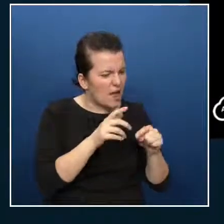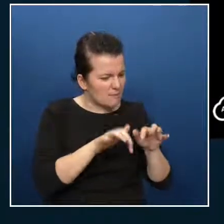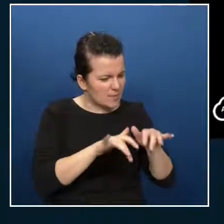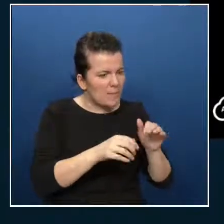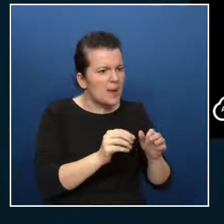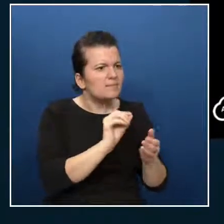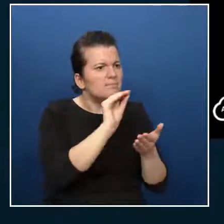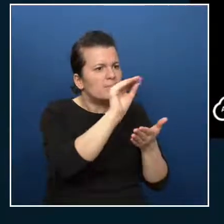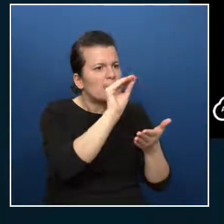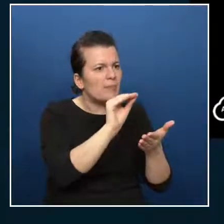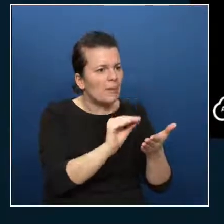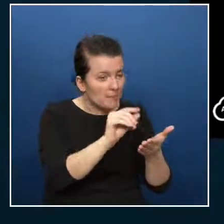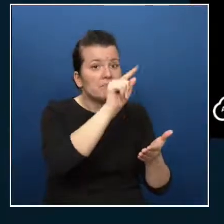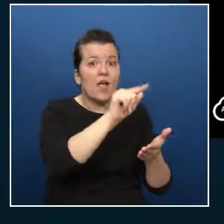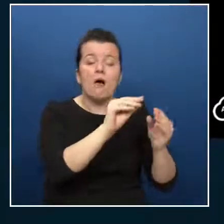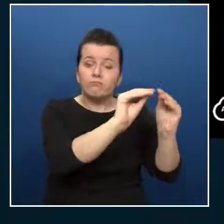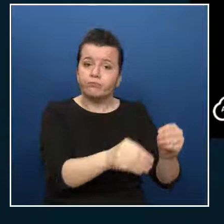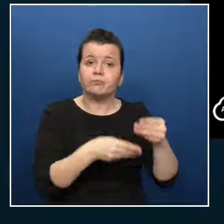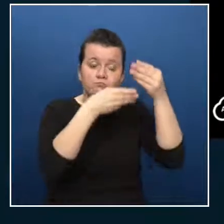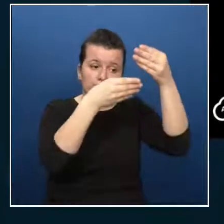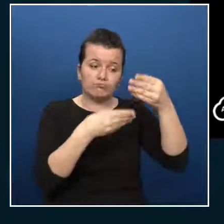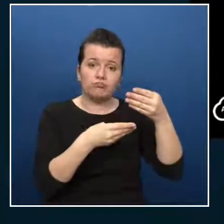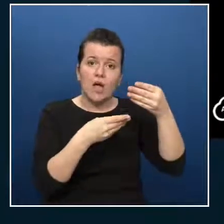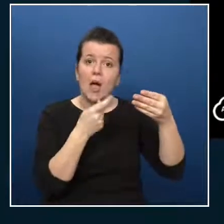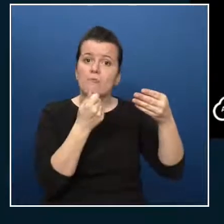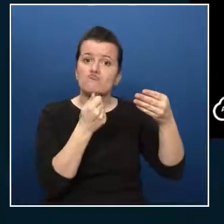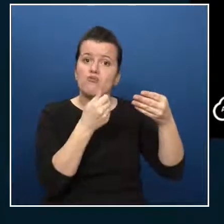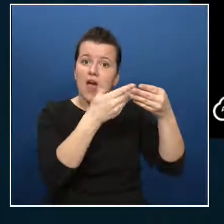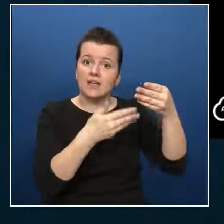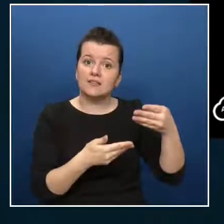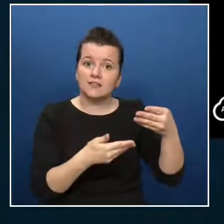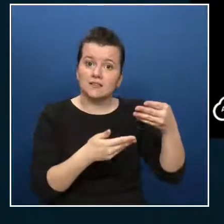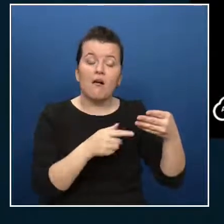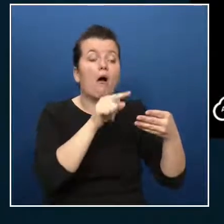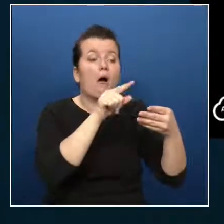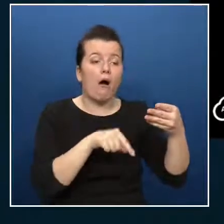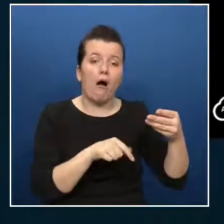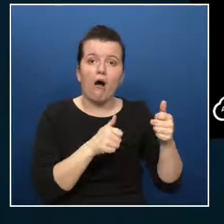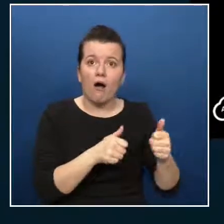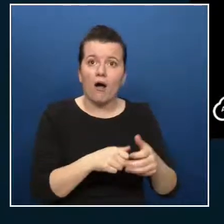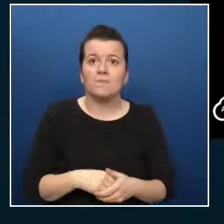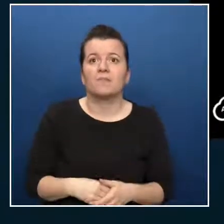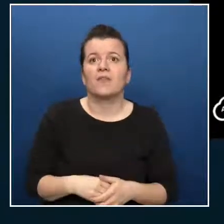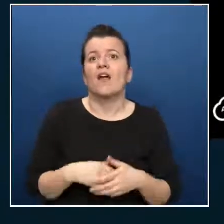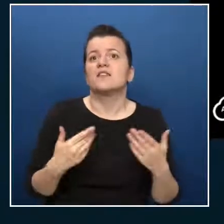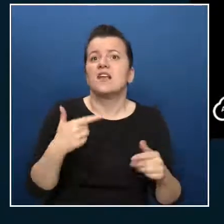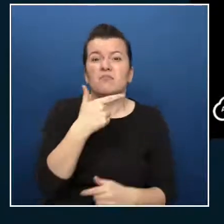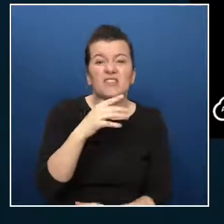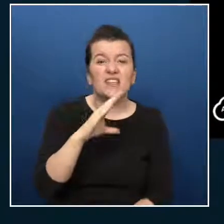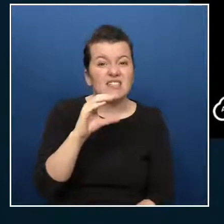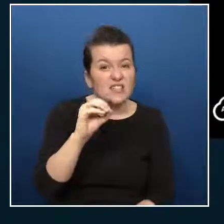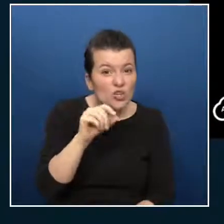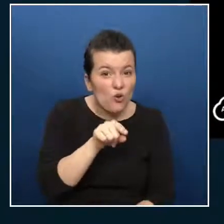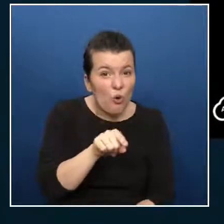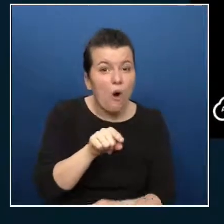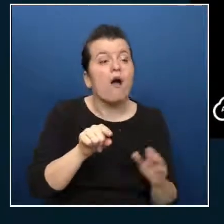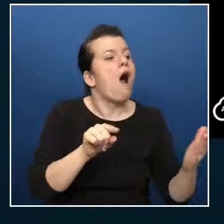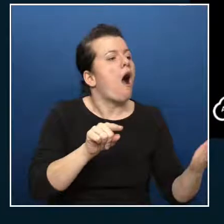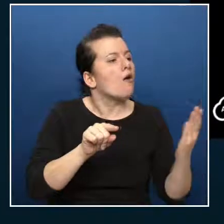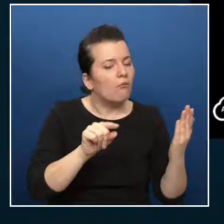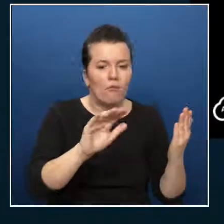cloud services that you want to use would cost you. And there's also the TCO calculator in which you can do comparison between